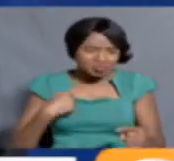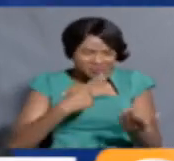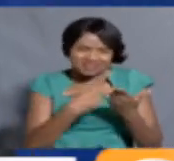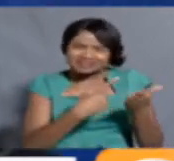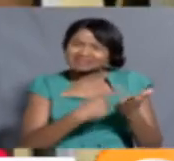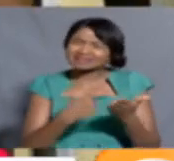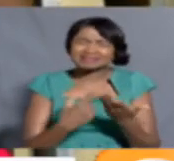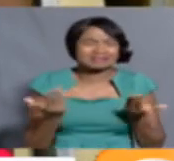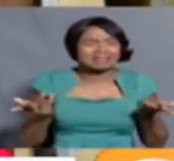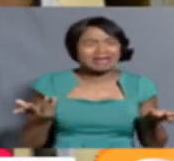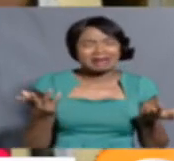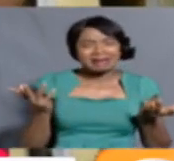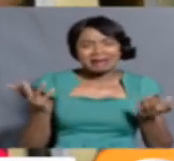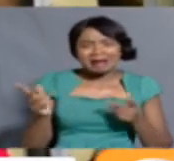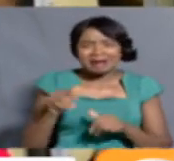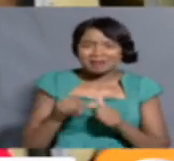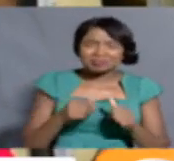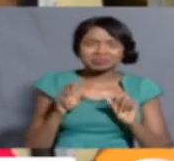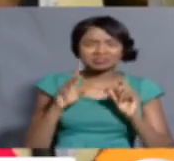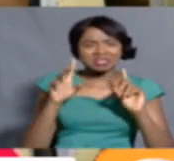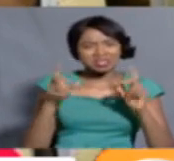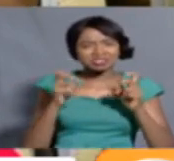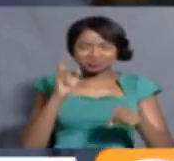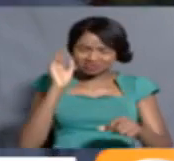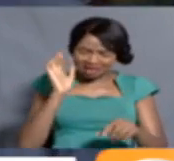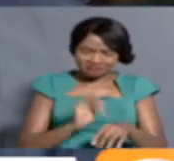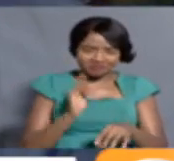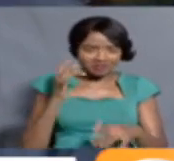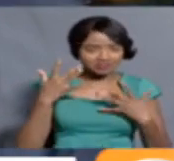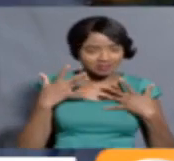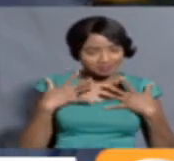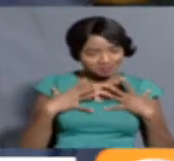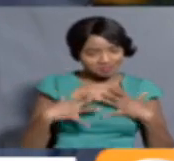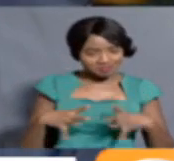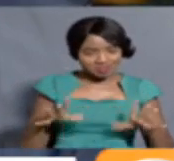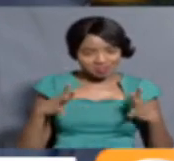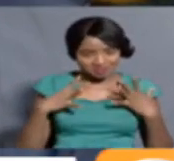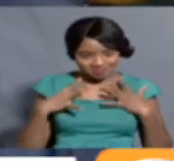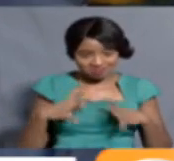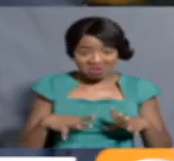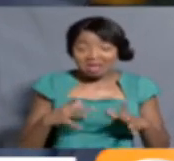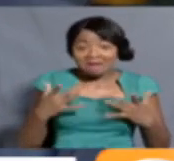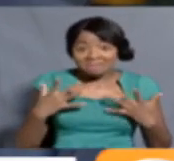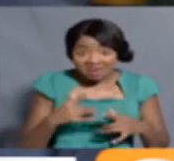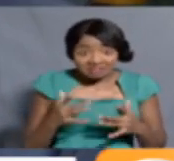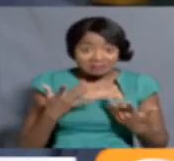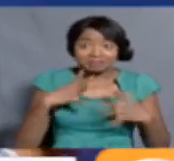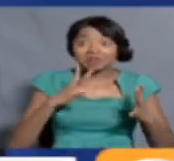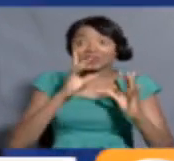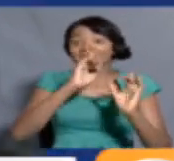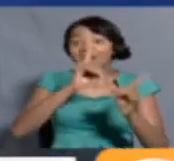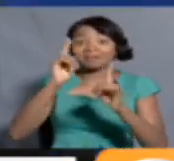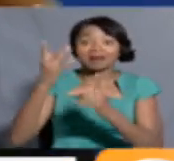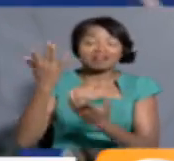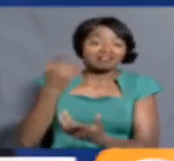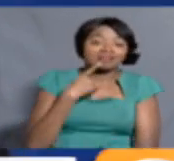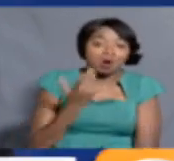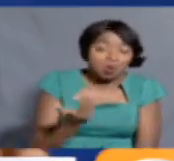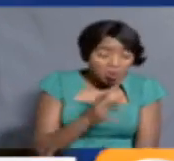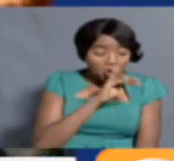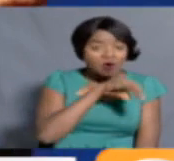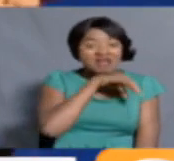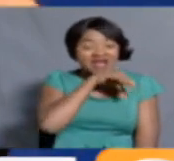just been talking about the issues that affect our people. Lakini bado huko watu, Raila